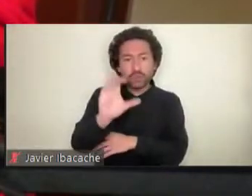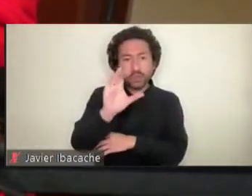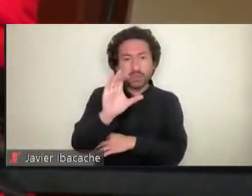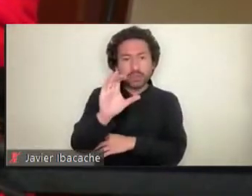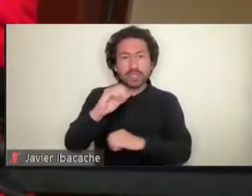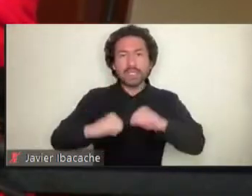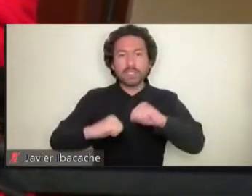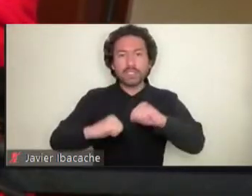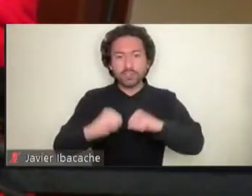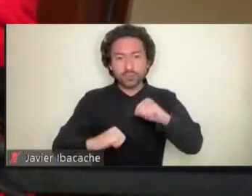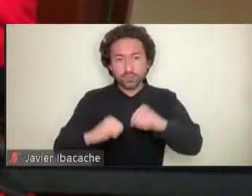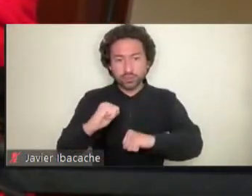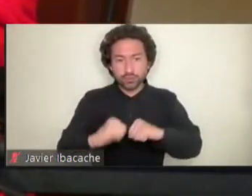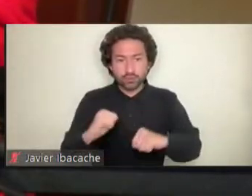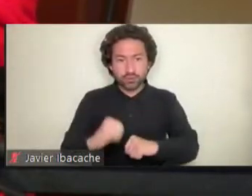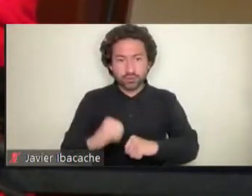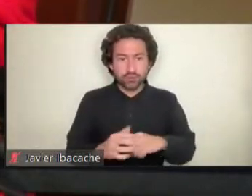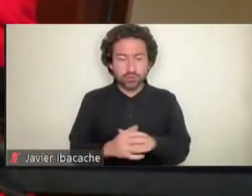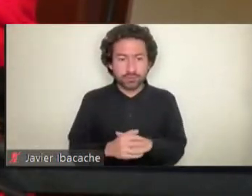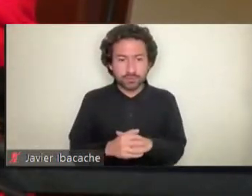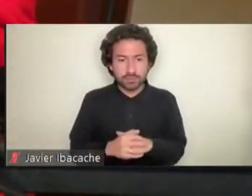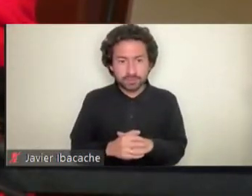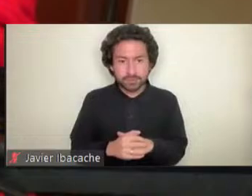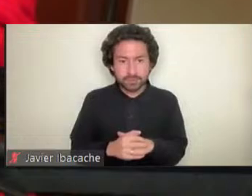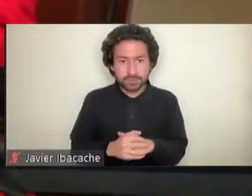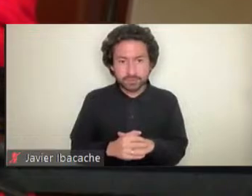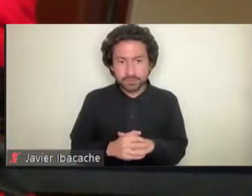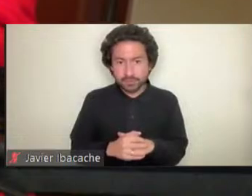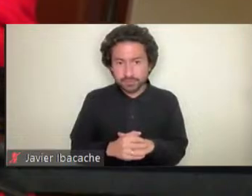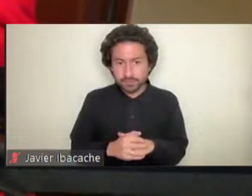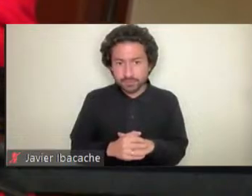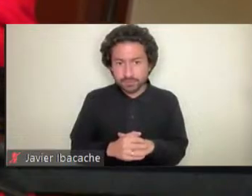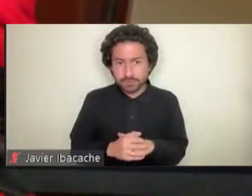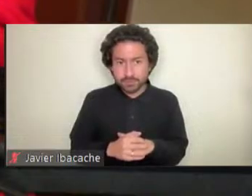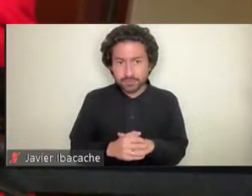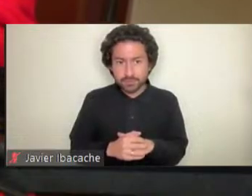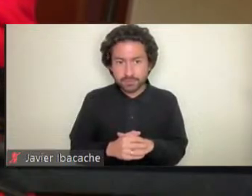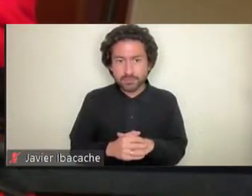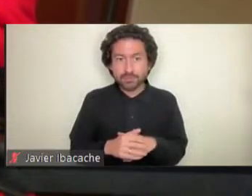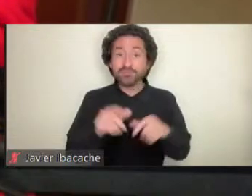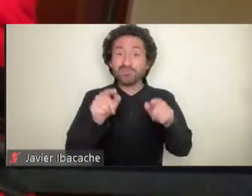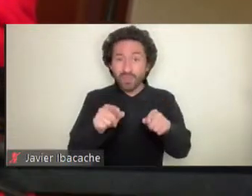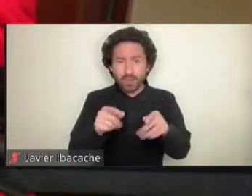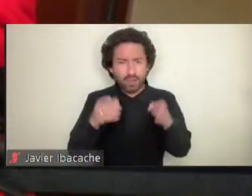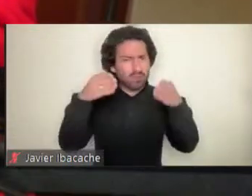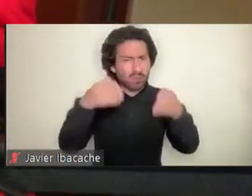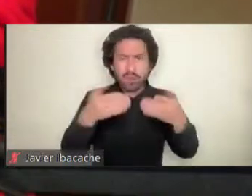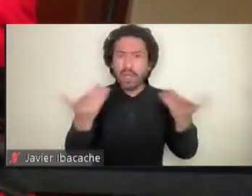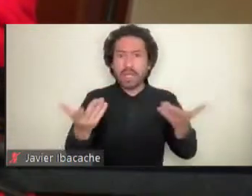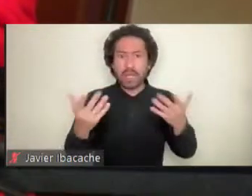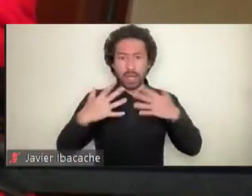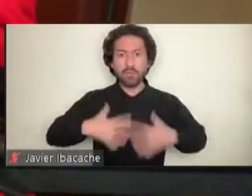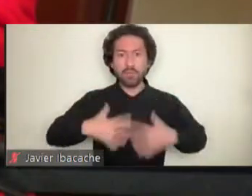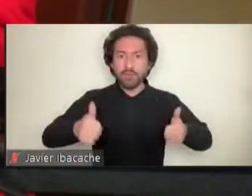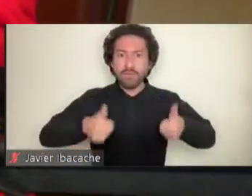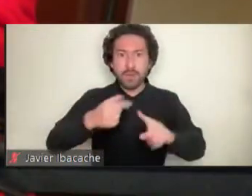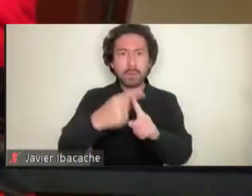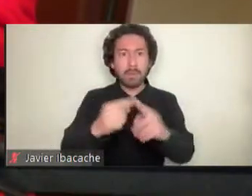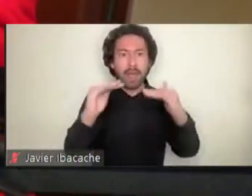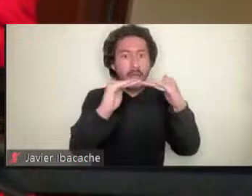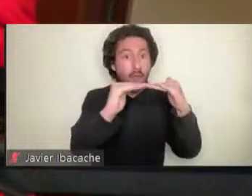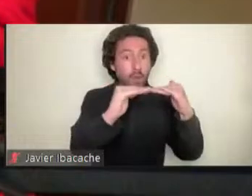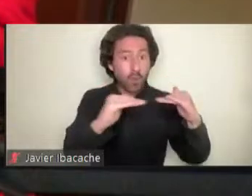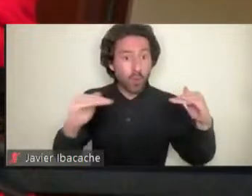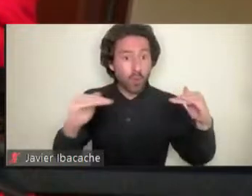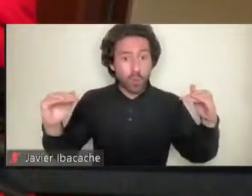The life sciences sector was prioritized due to its impact on equity and well-being, while allowing the island to leverage its